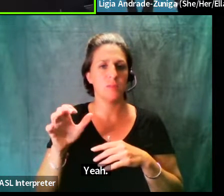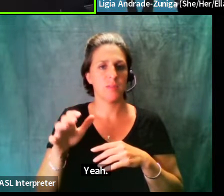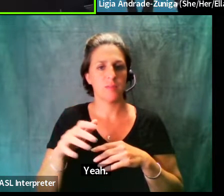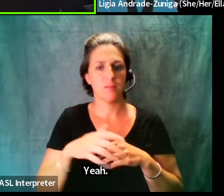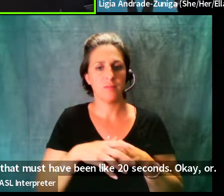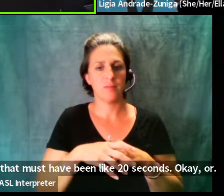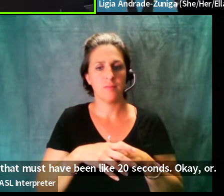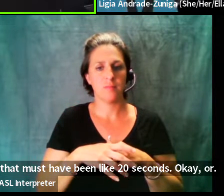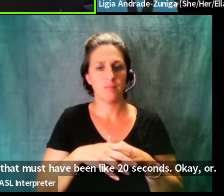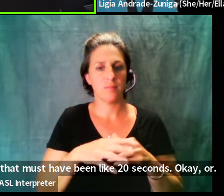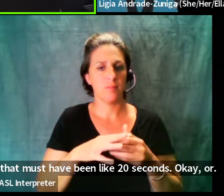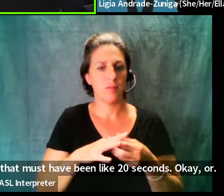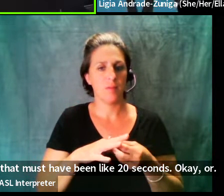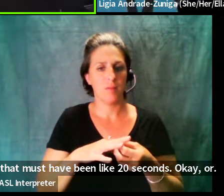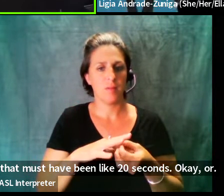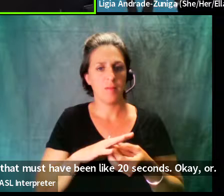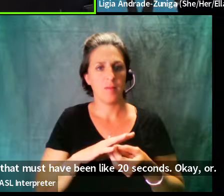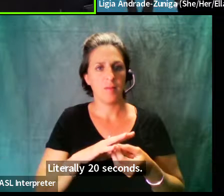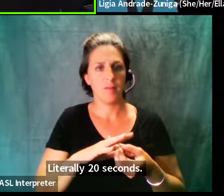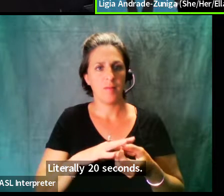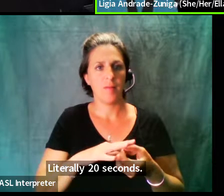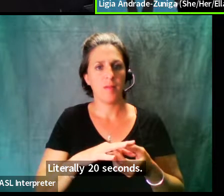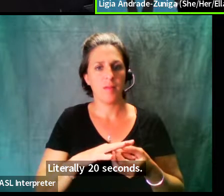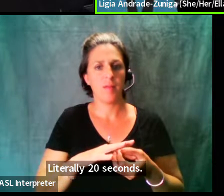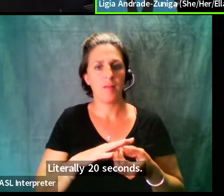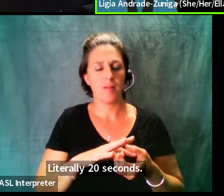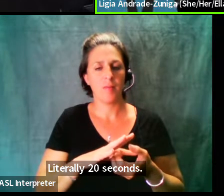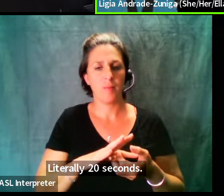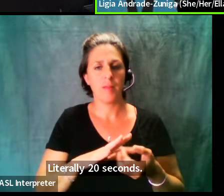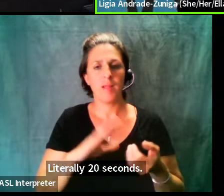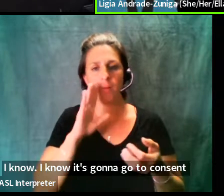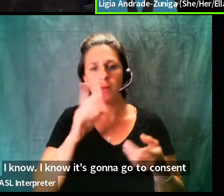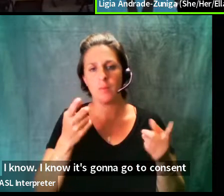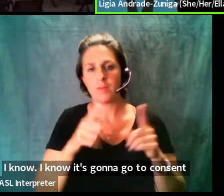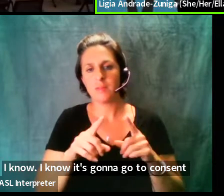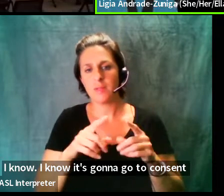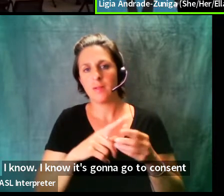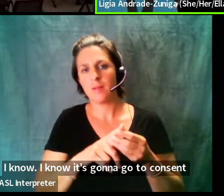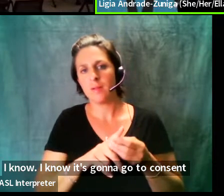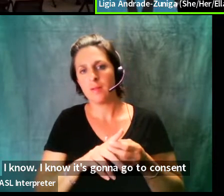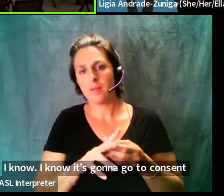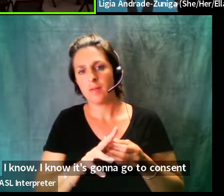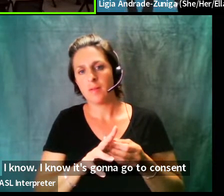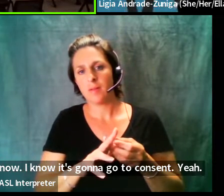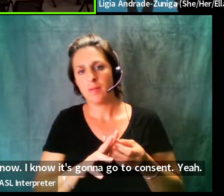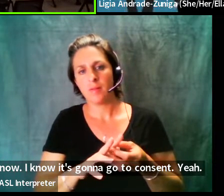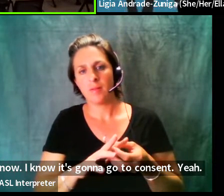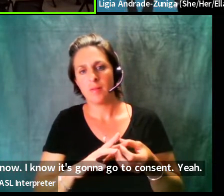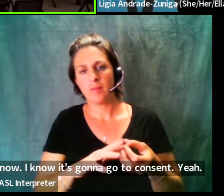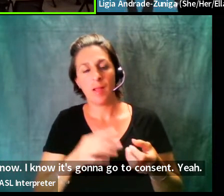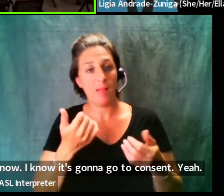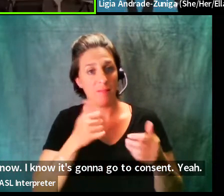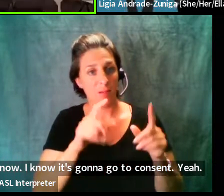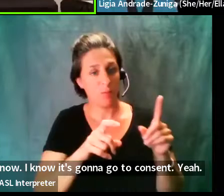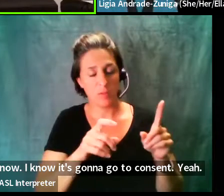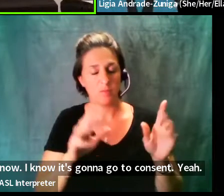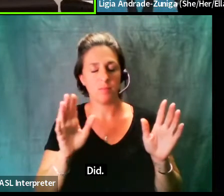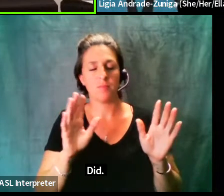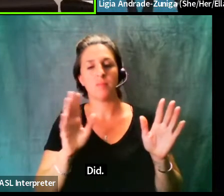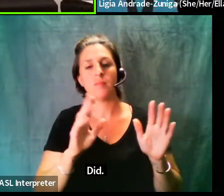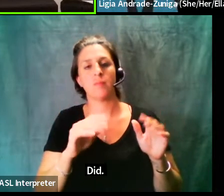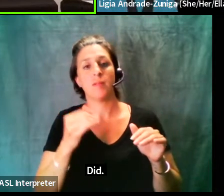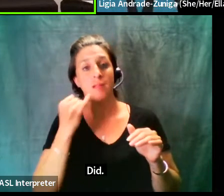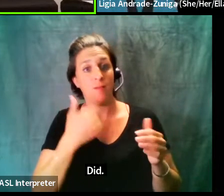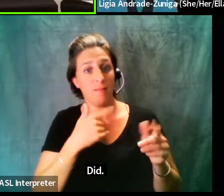seconds. seconds. I know it's going to go to consent. All Yeah. right, what was Did that? you have any So sorry. questions? He has to be. No, I didn't. I just didn't want to miss anything. If you Okay. do, let Thank me you.